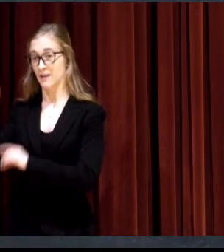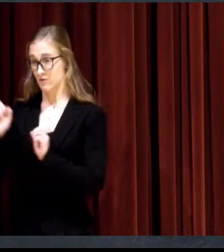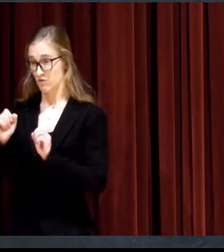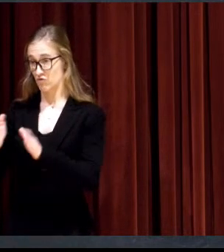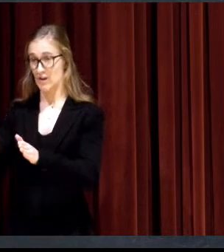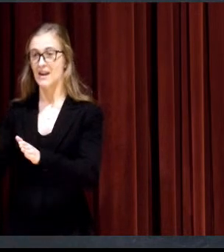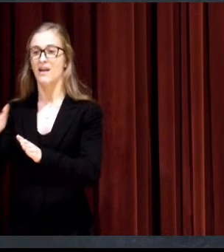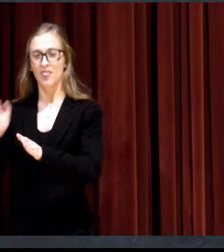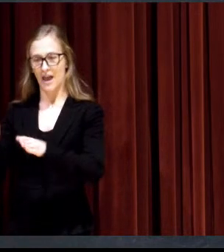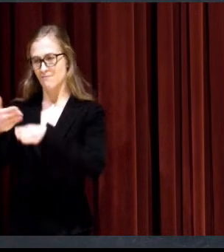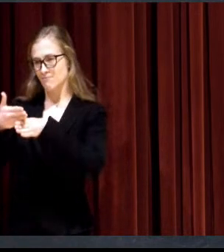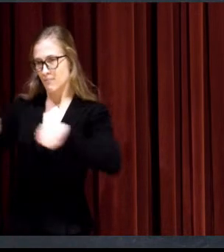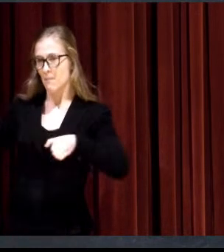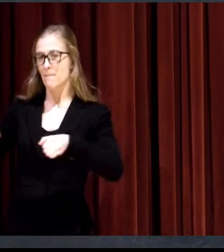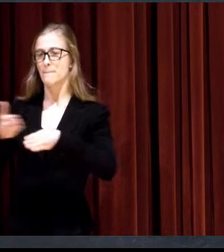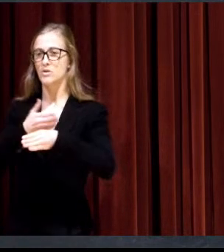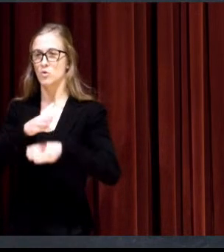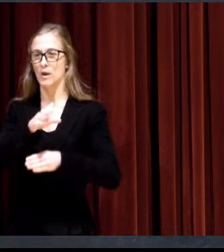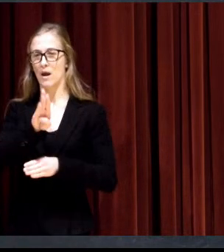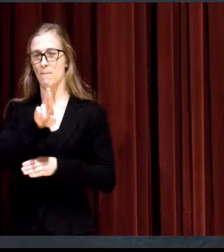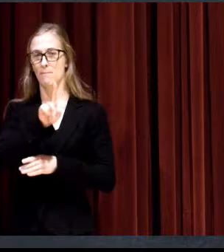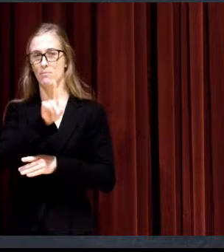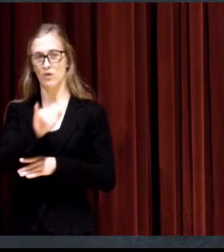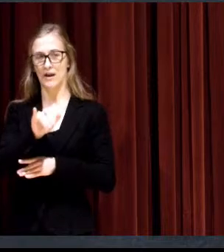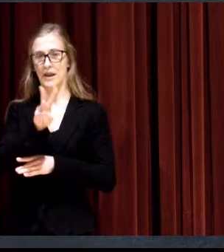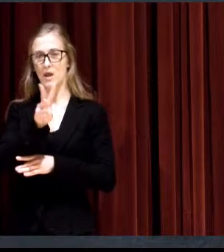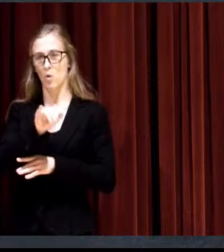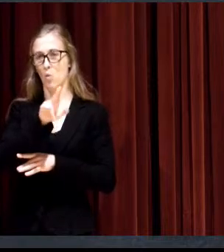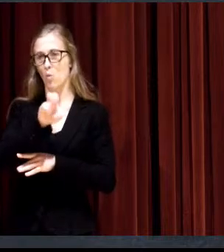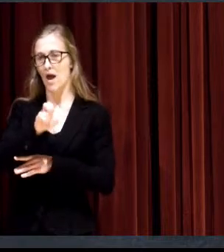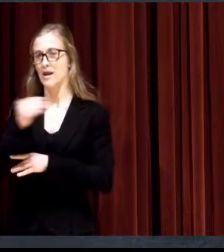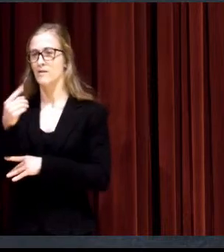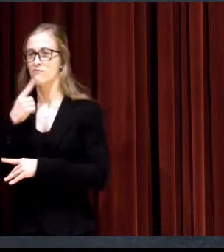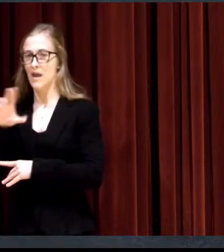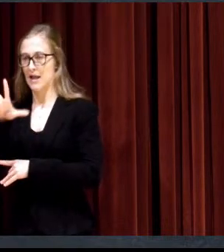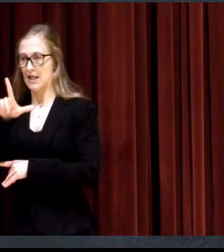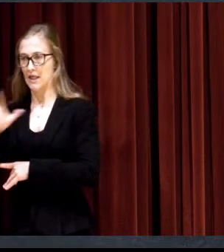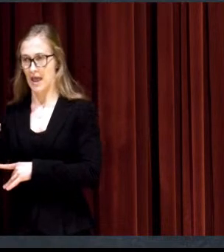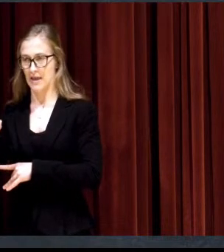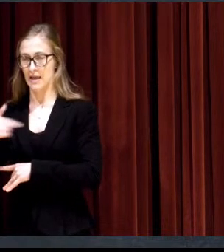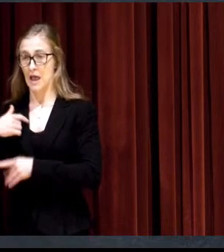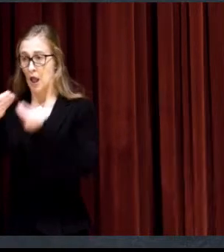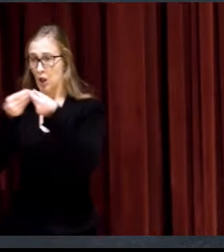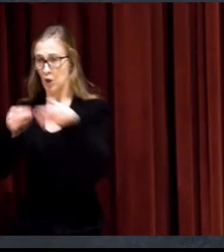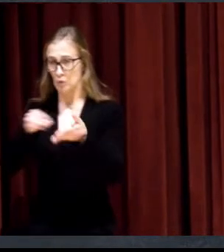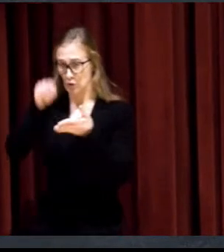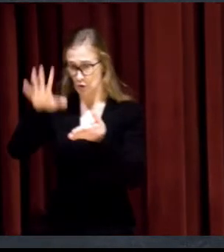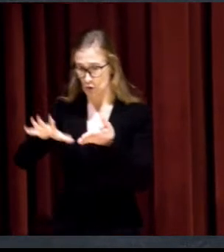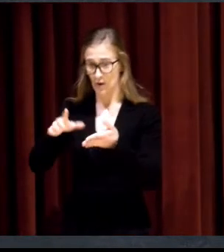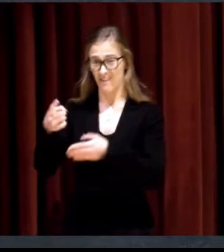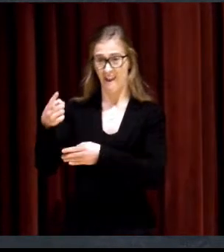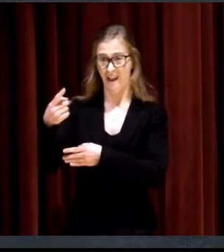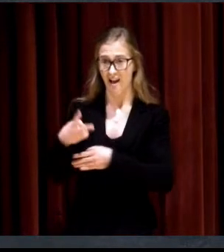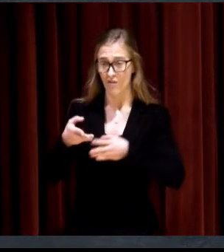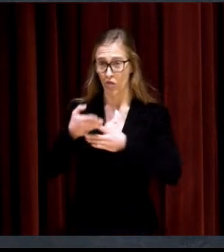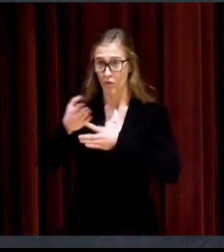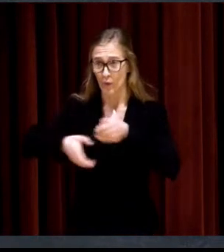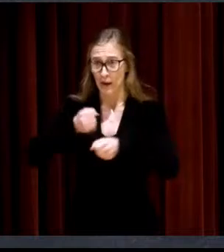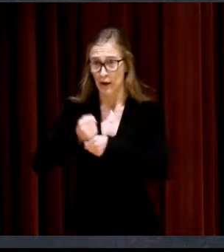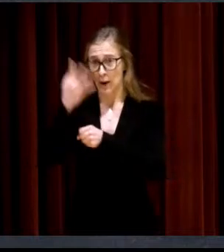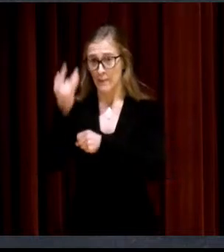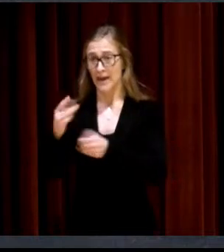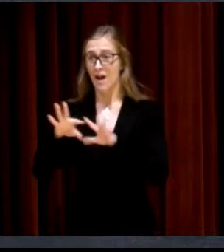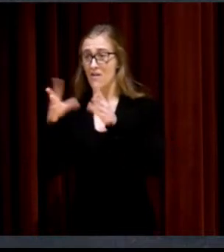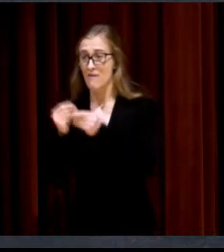between Brandywine School District and Red Clay, and oftentimes I would lose a student in the middle of the year because their family would move 1 or 2